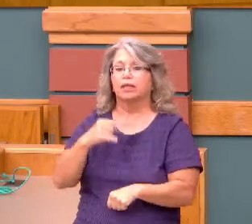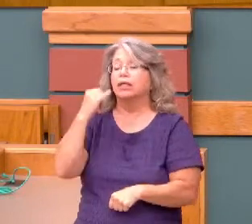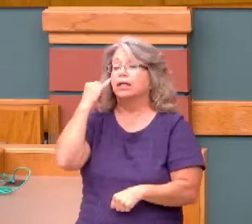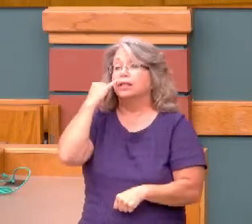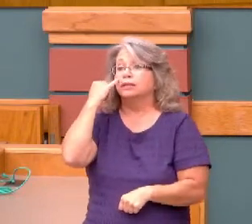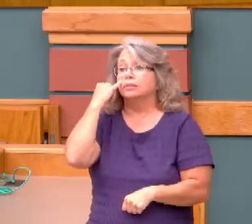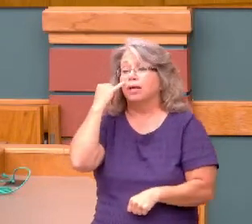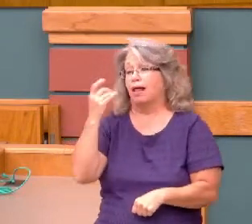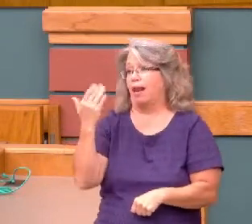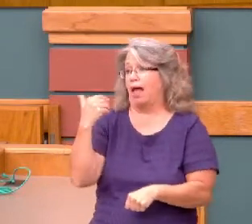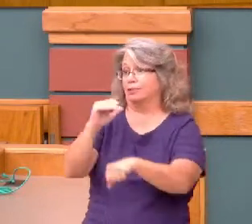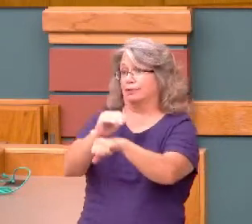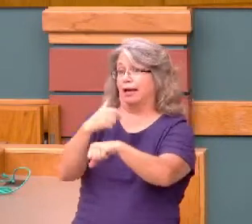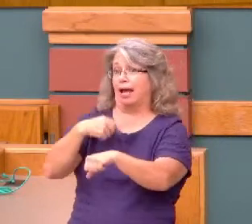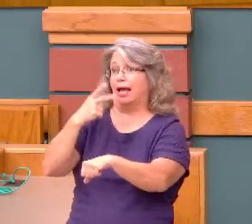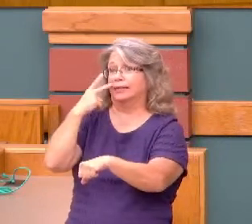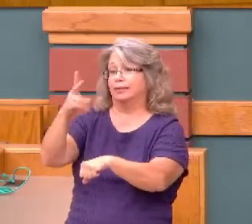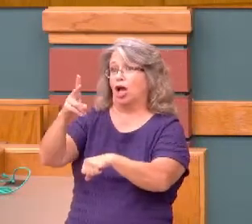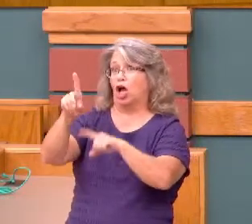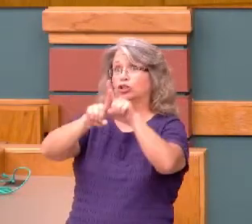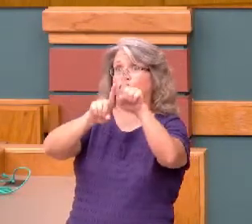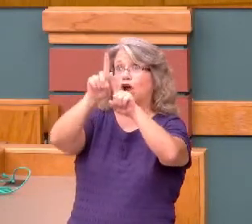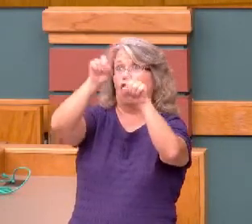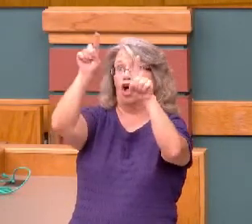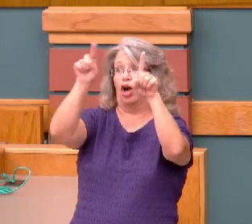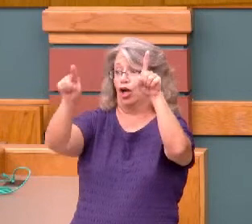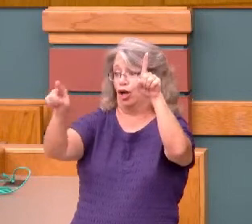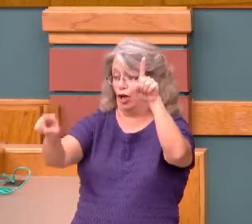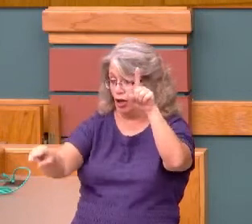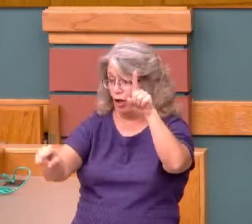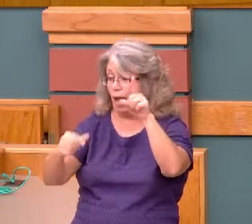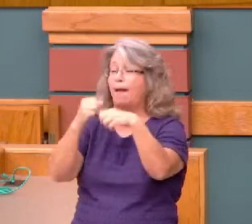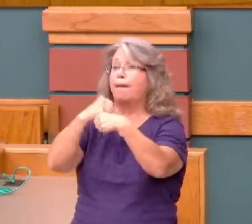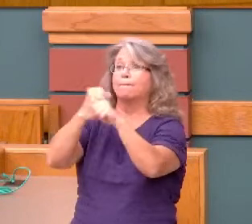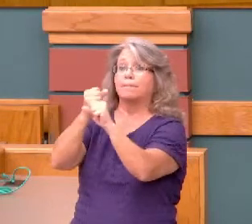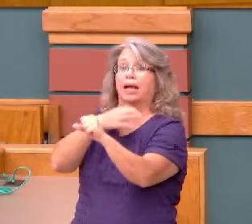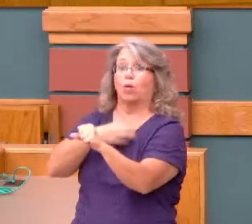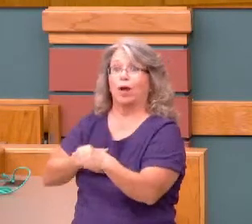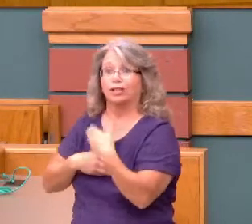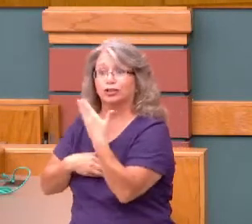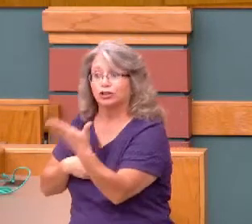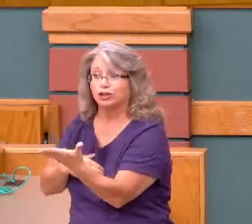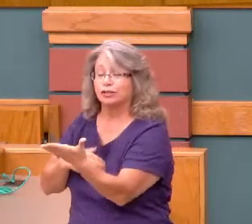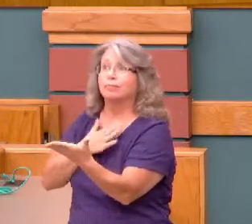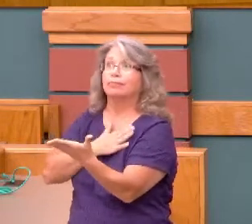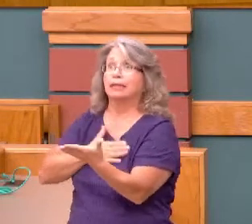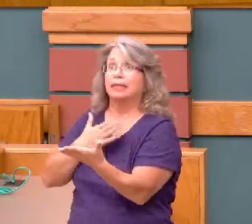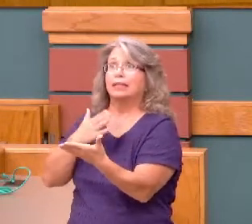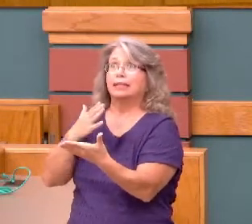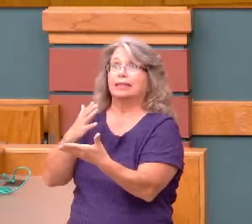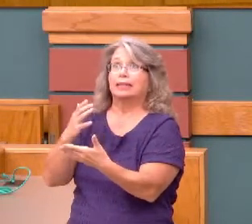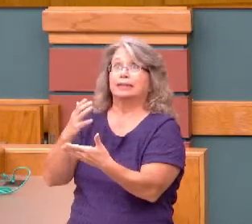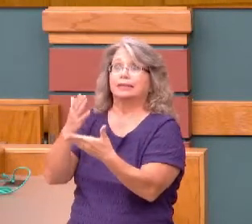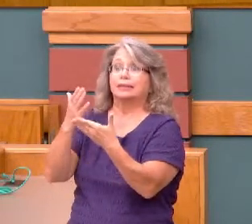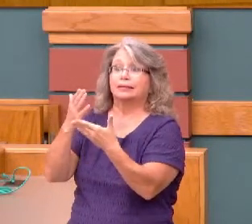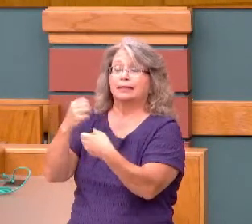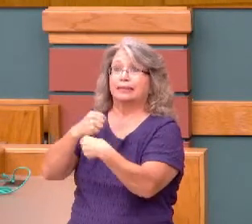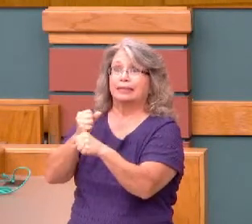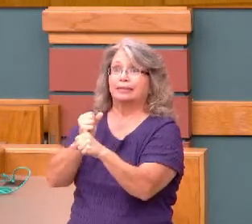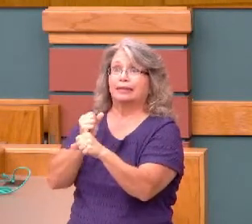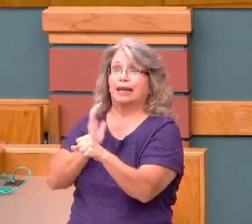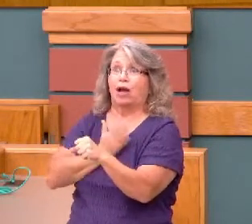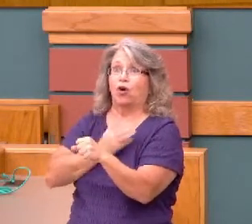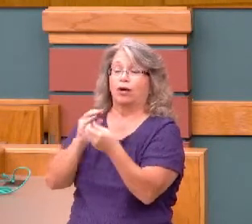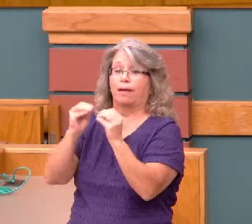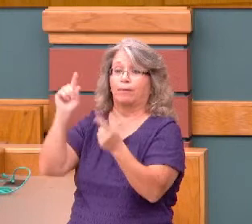I saw last night, then it would still take time, because we have to have that. If you're taking Moderna